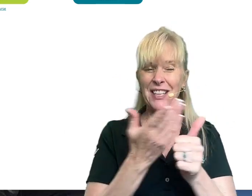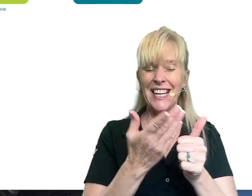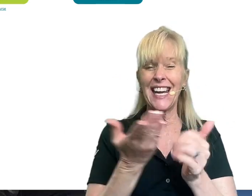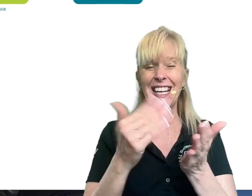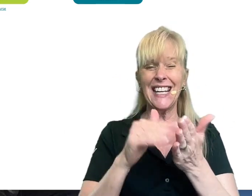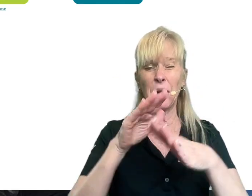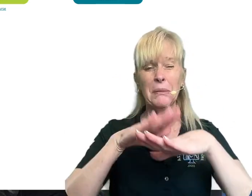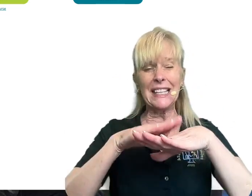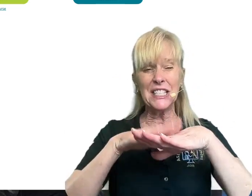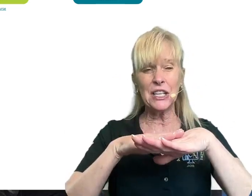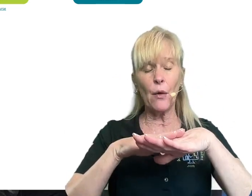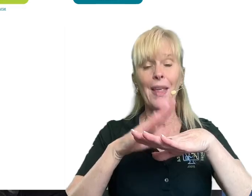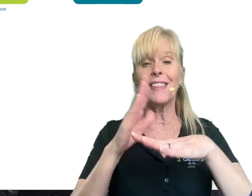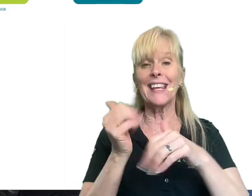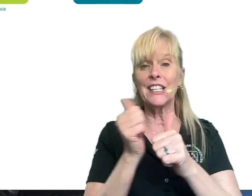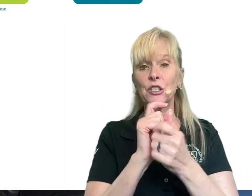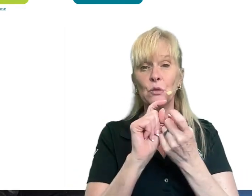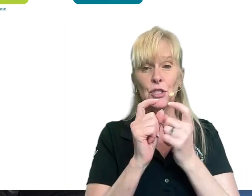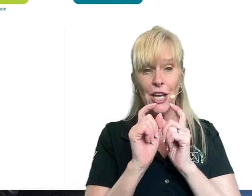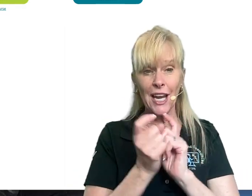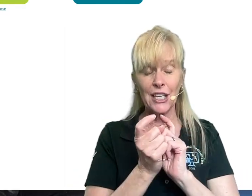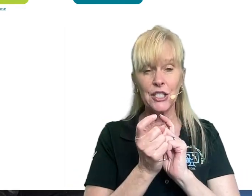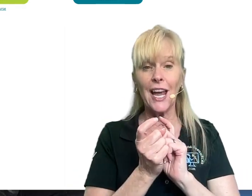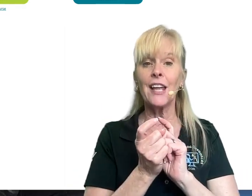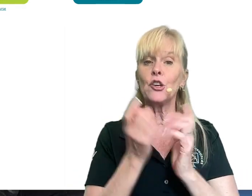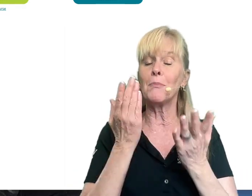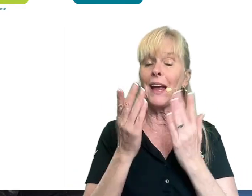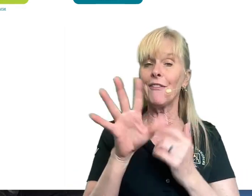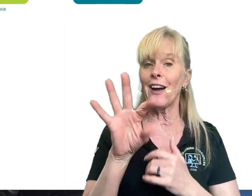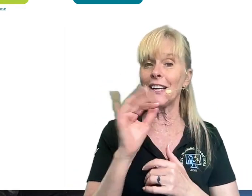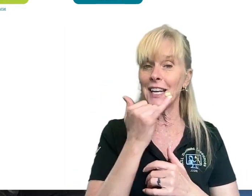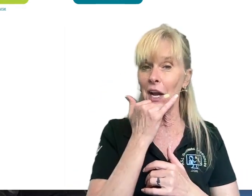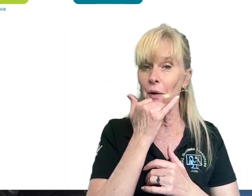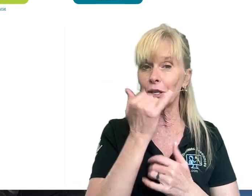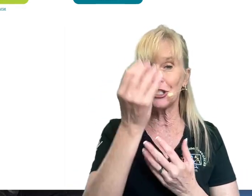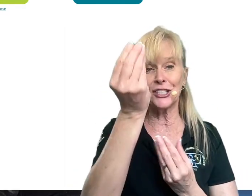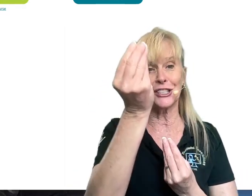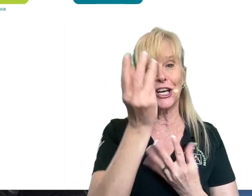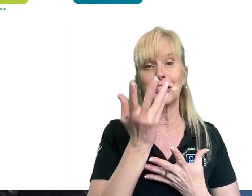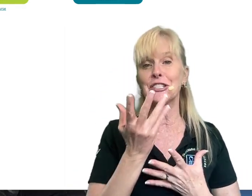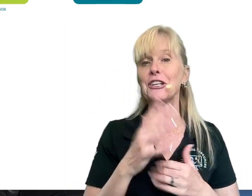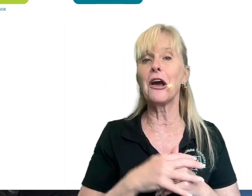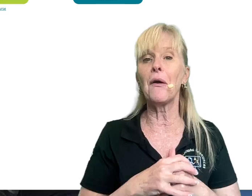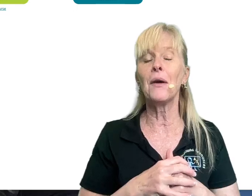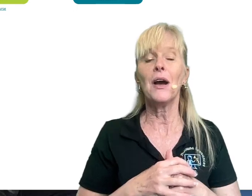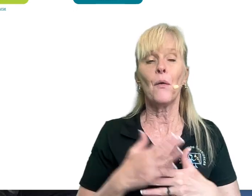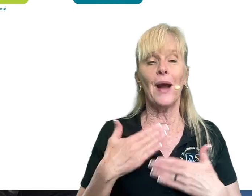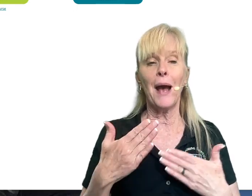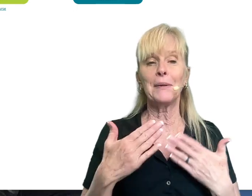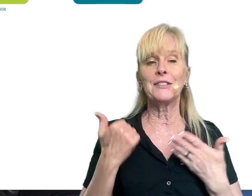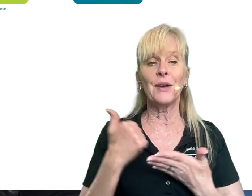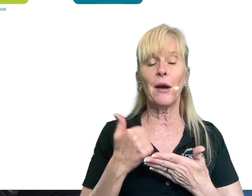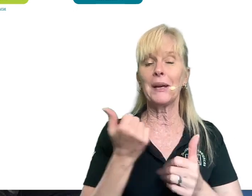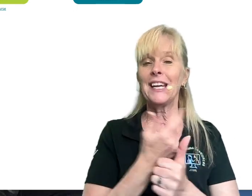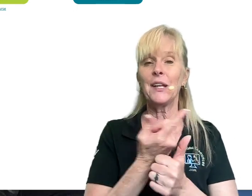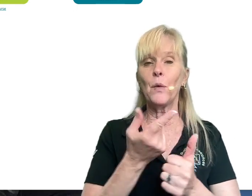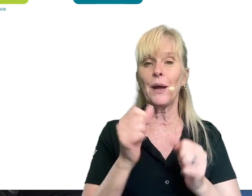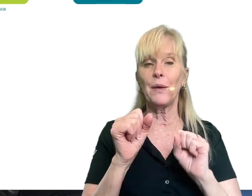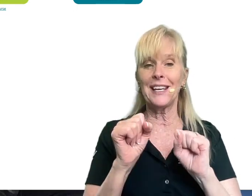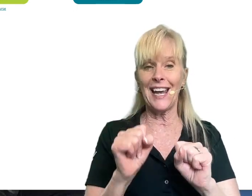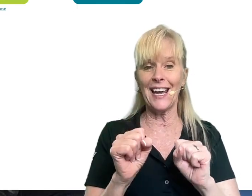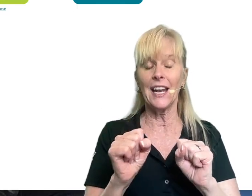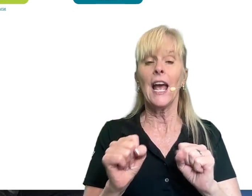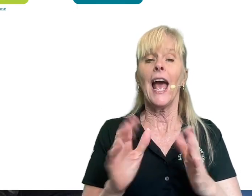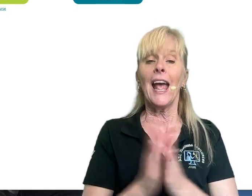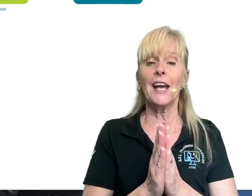explains everything. And again, please know that things do change and you may find an error. Just let us know. We're happy to help any way